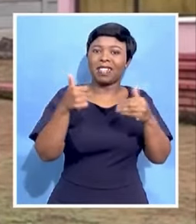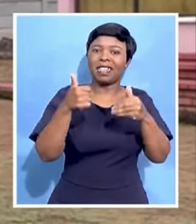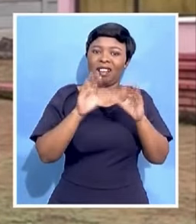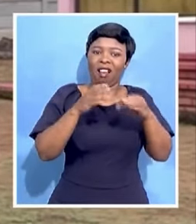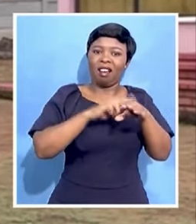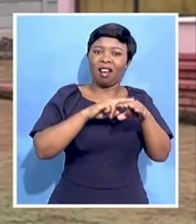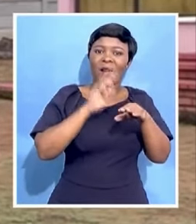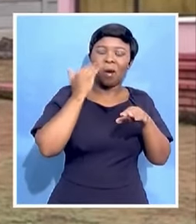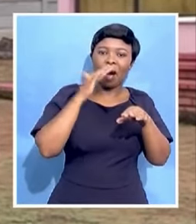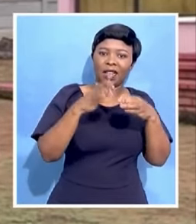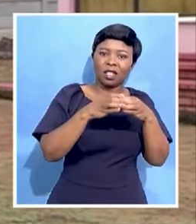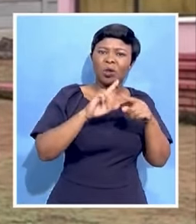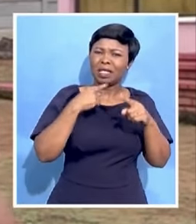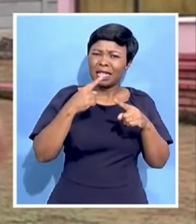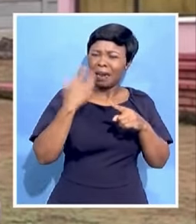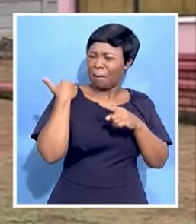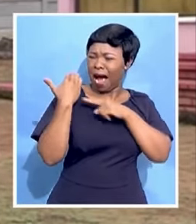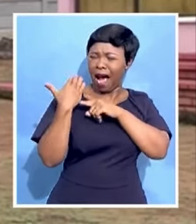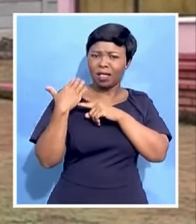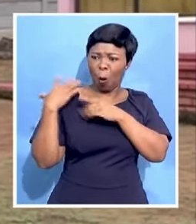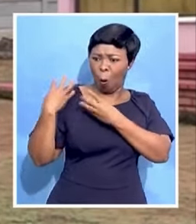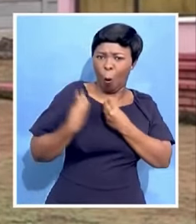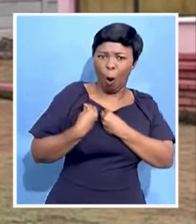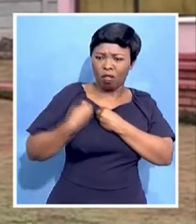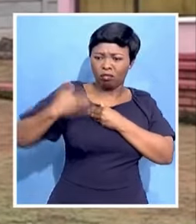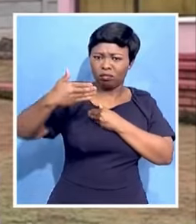And according to the pass laws,